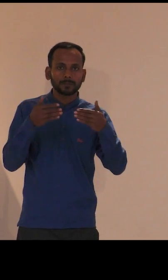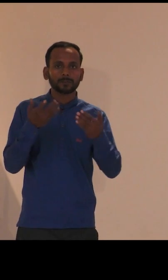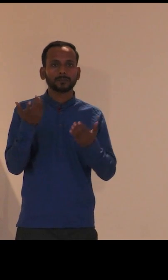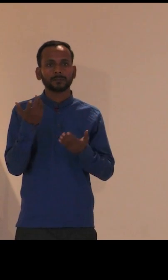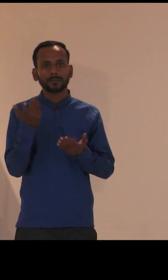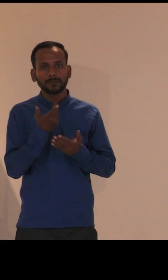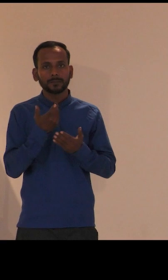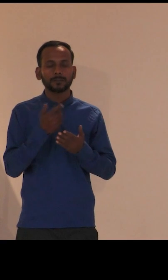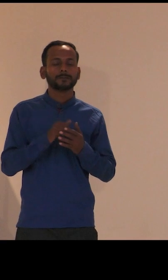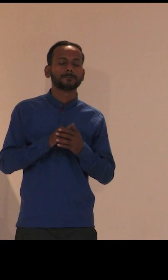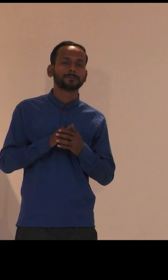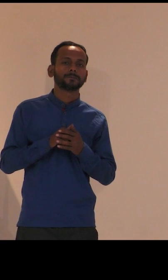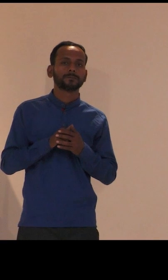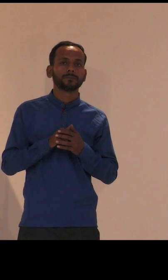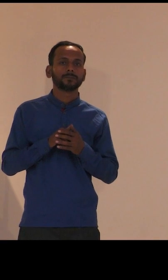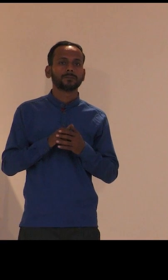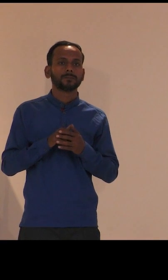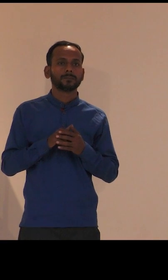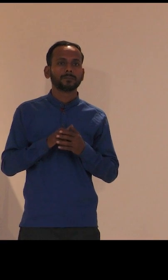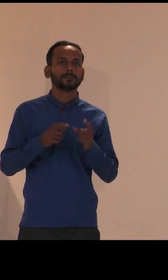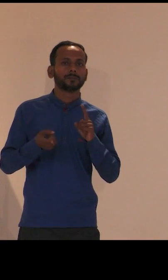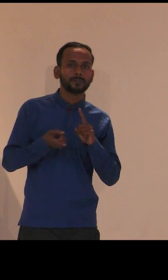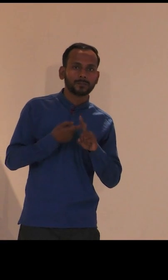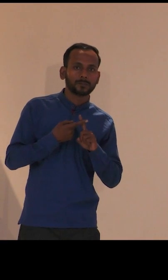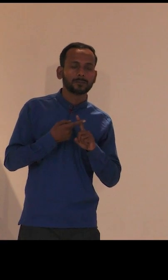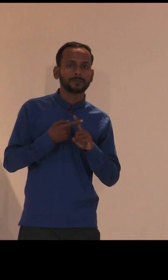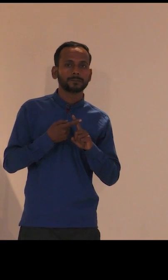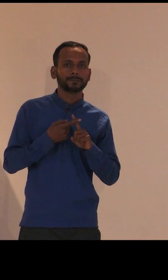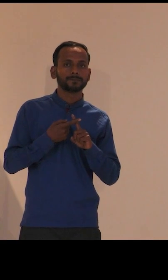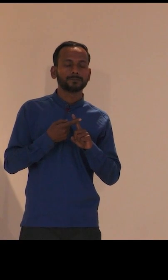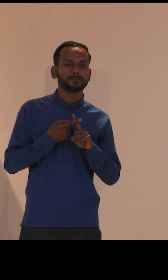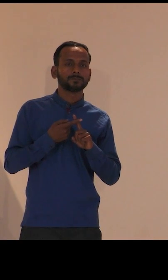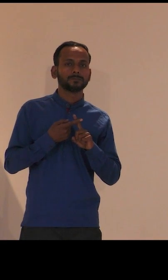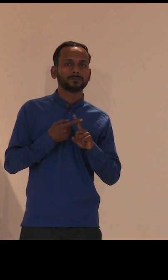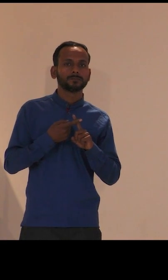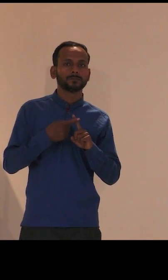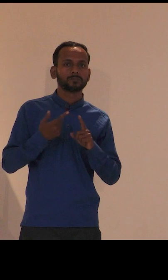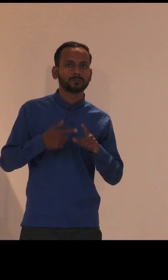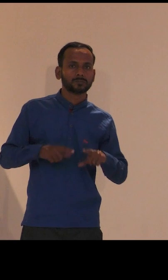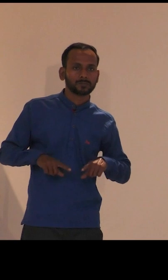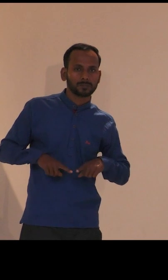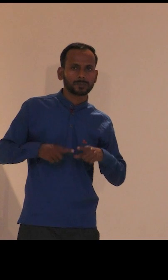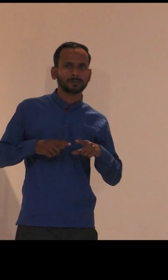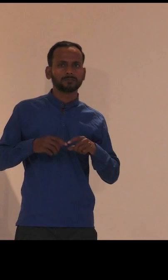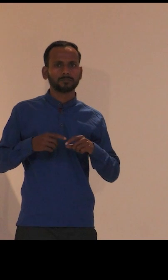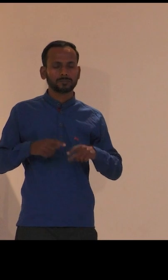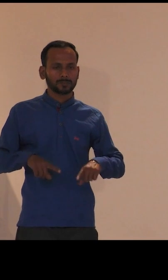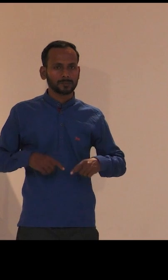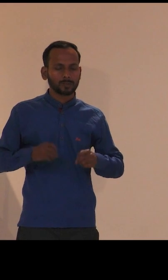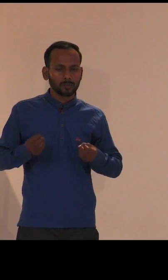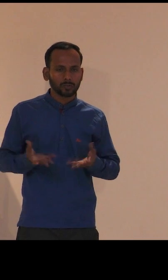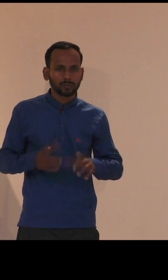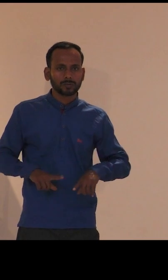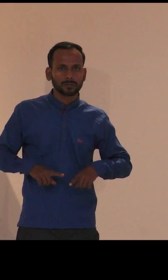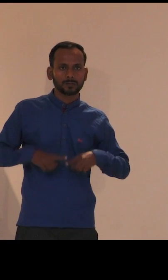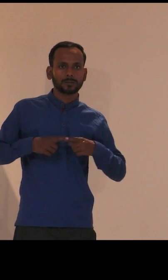can deliver their child, and including the pathetic states that primary health care